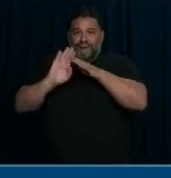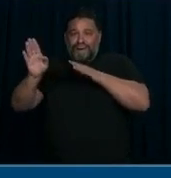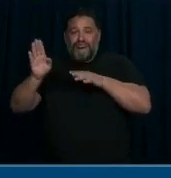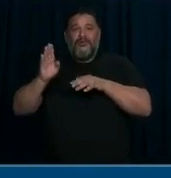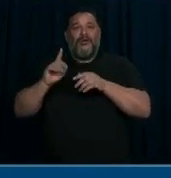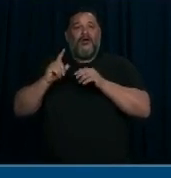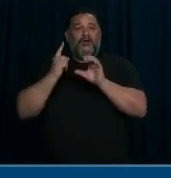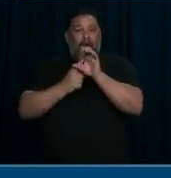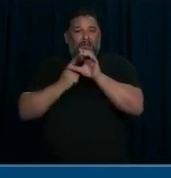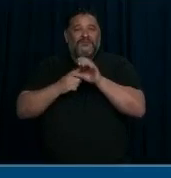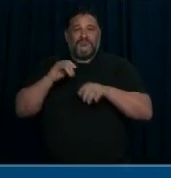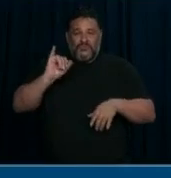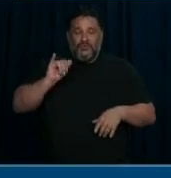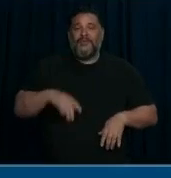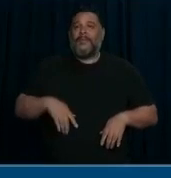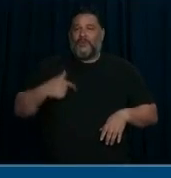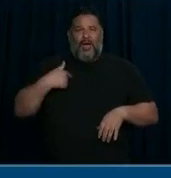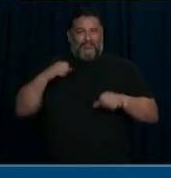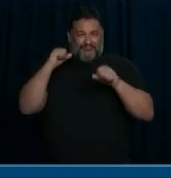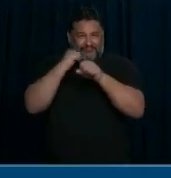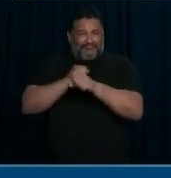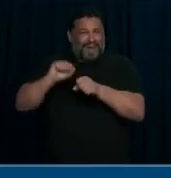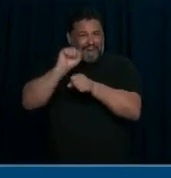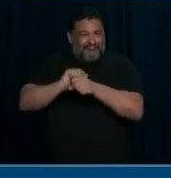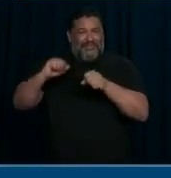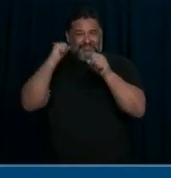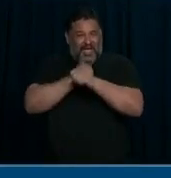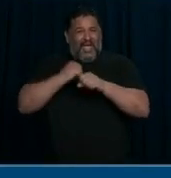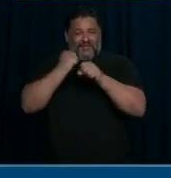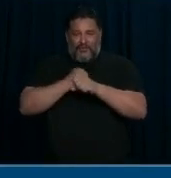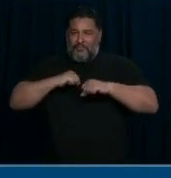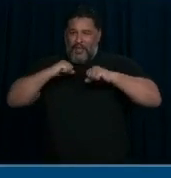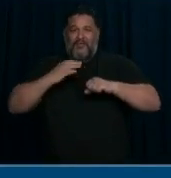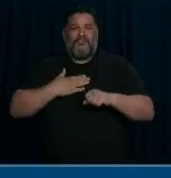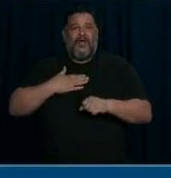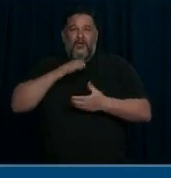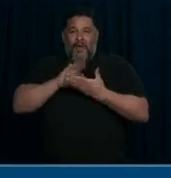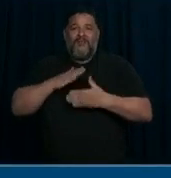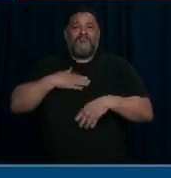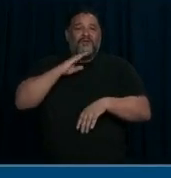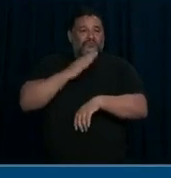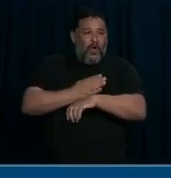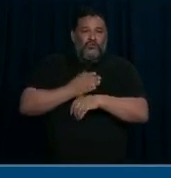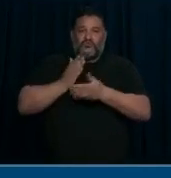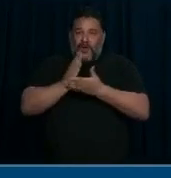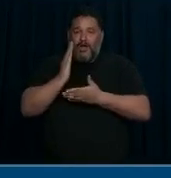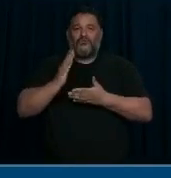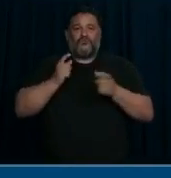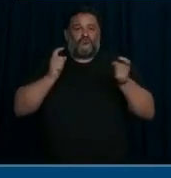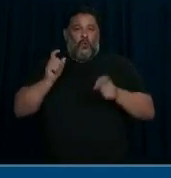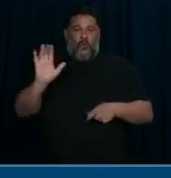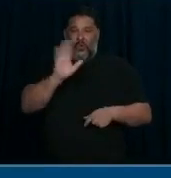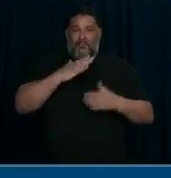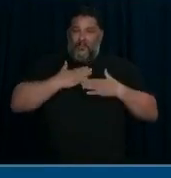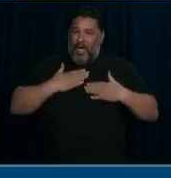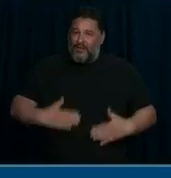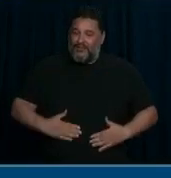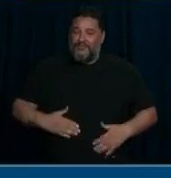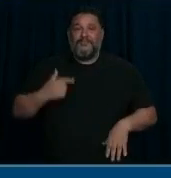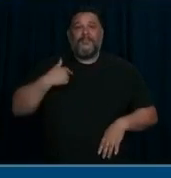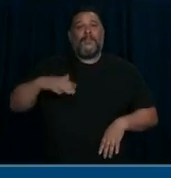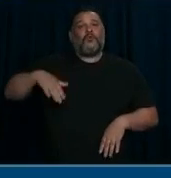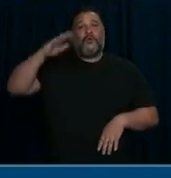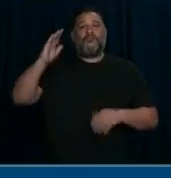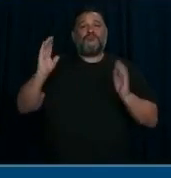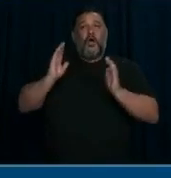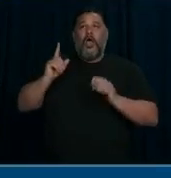and our freedoms, including my wife and my daughter's rights to control their own body. I grew up in a small upstairs